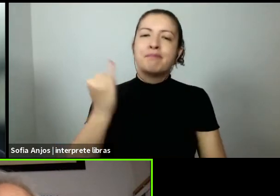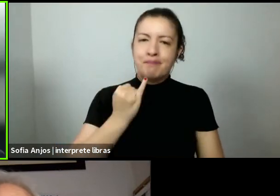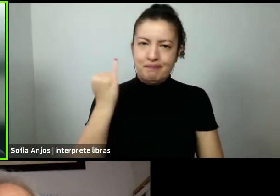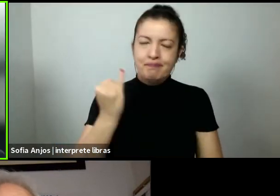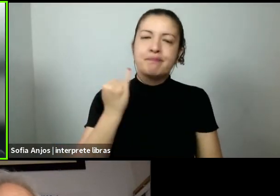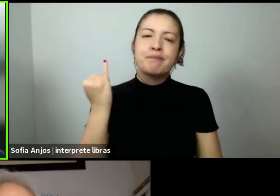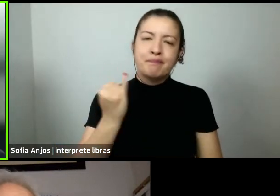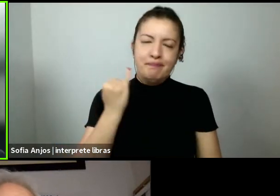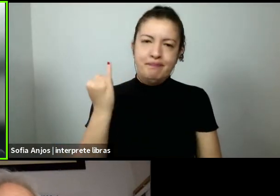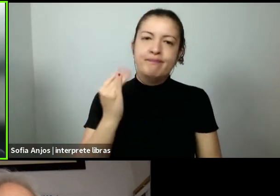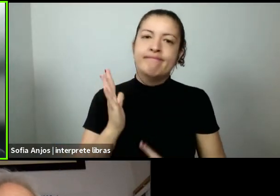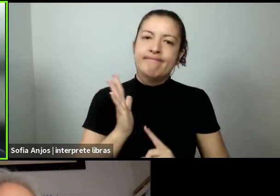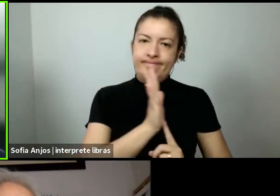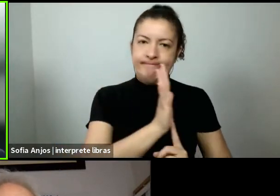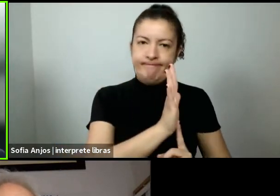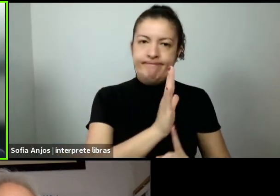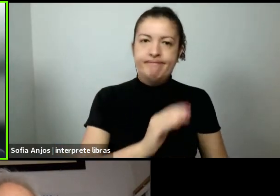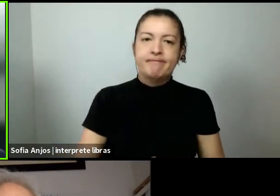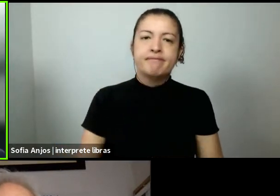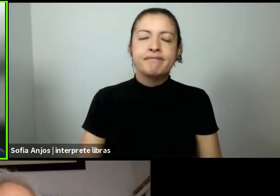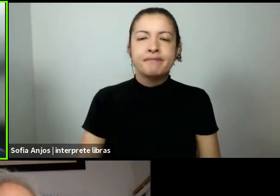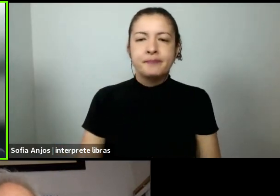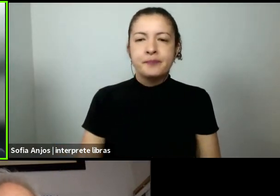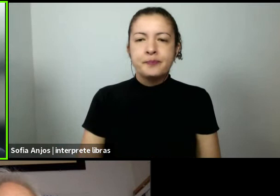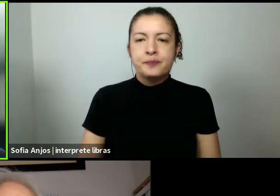Com certeza, Erich.